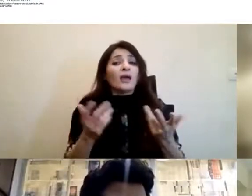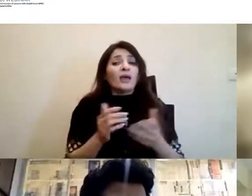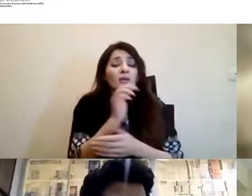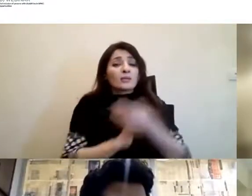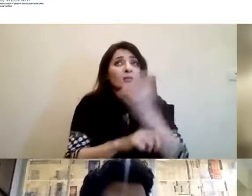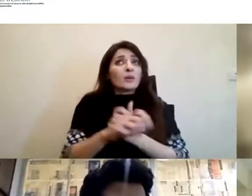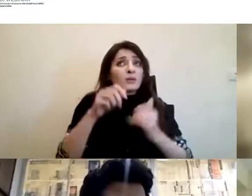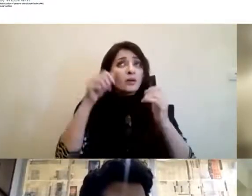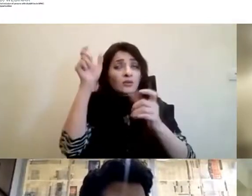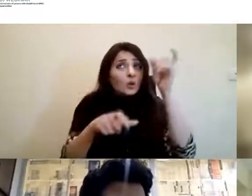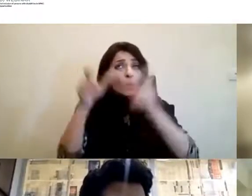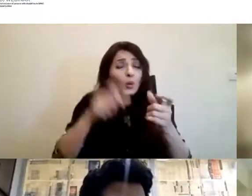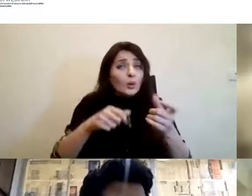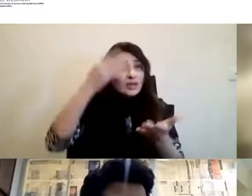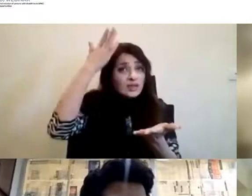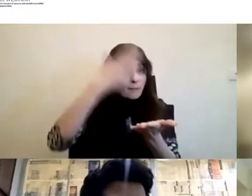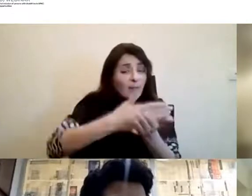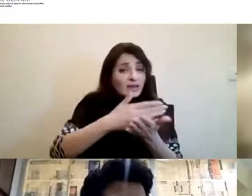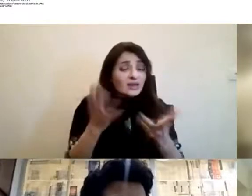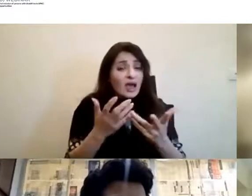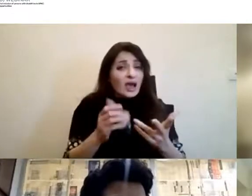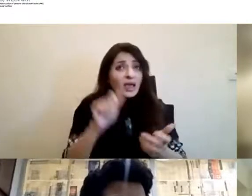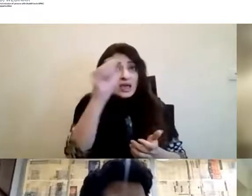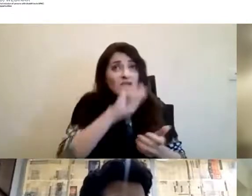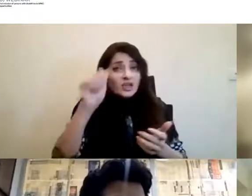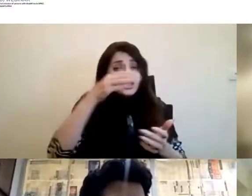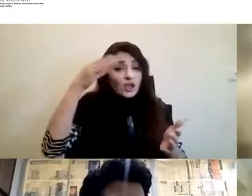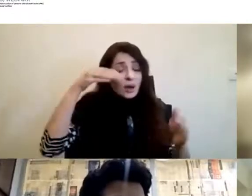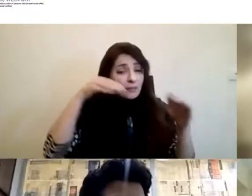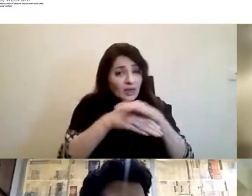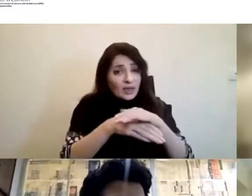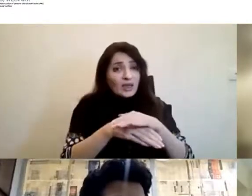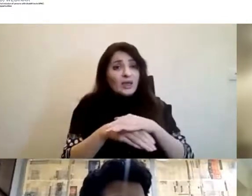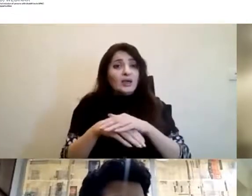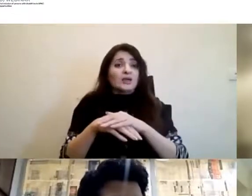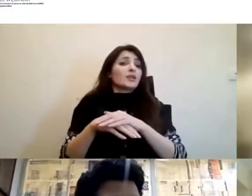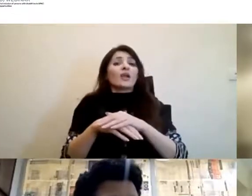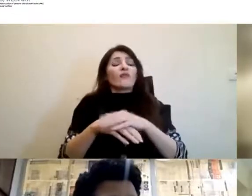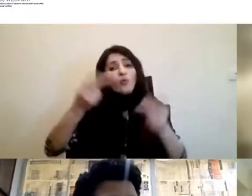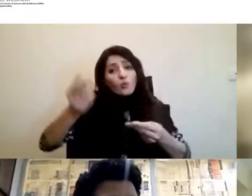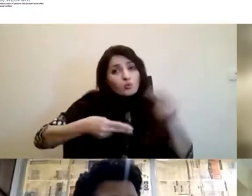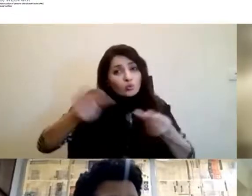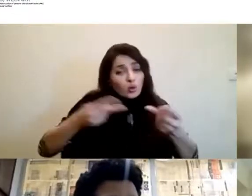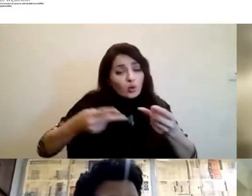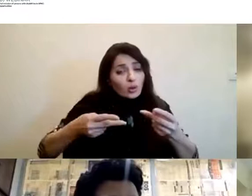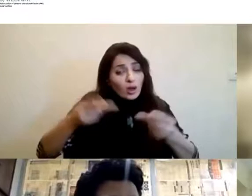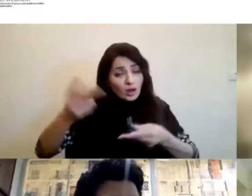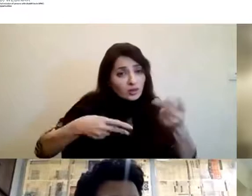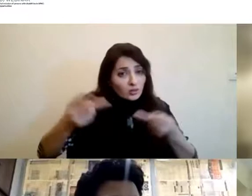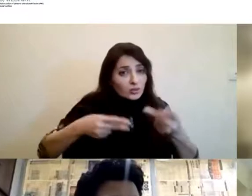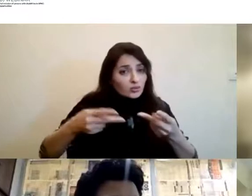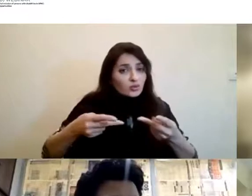disabilities in Asia to become tech entrepreneurs and therefore promoting inclusive design of